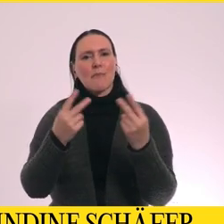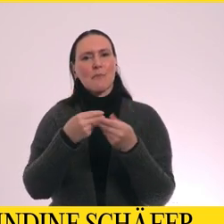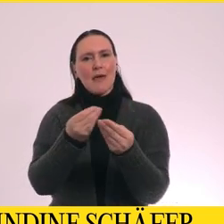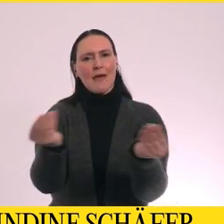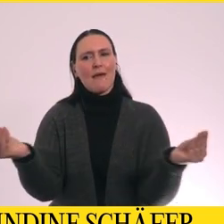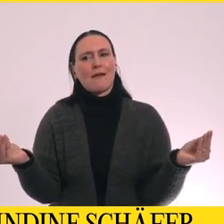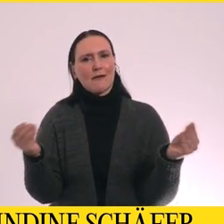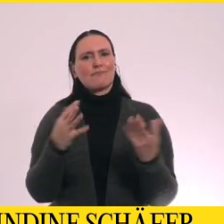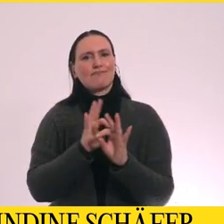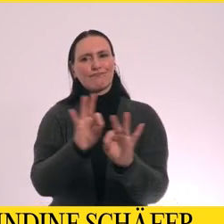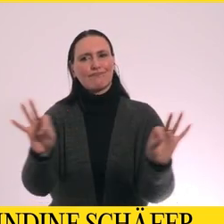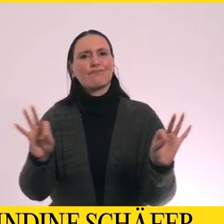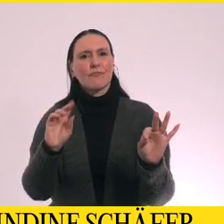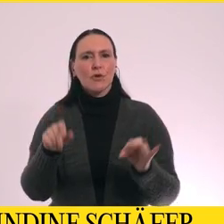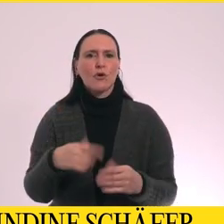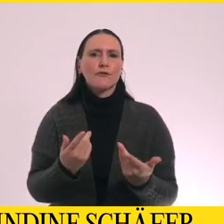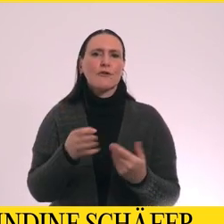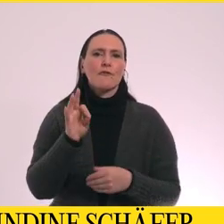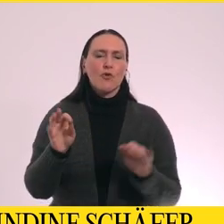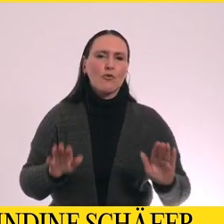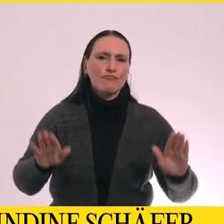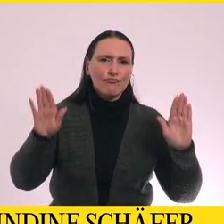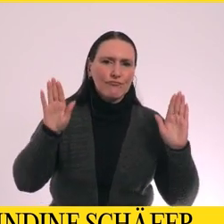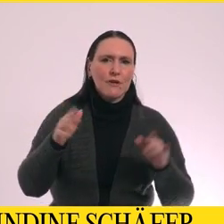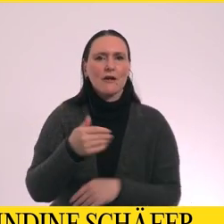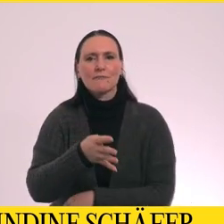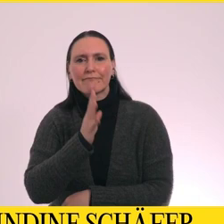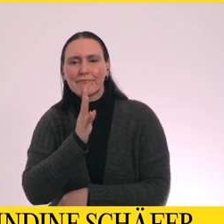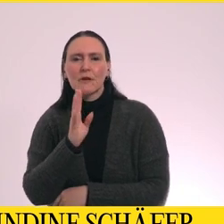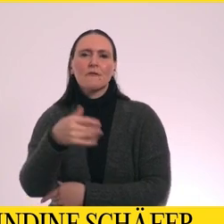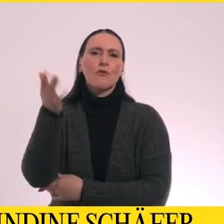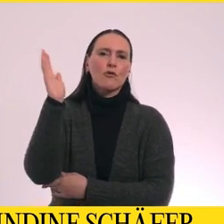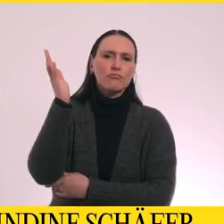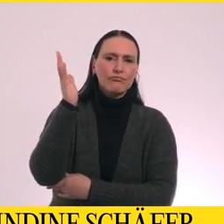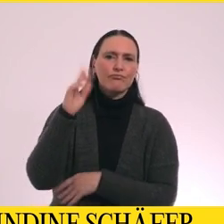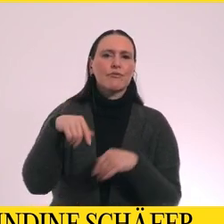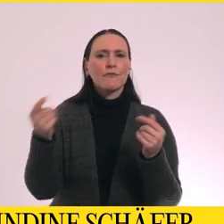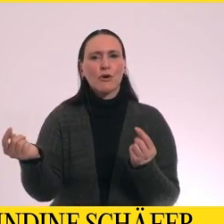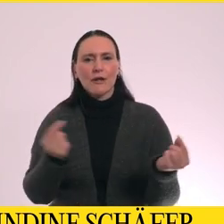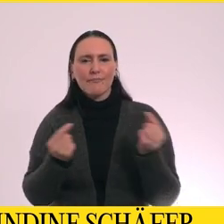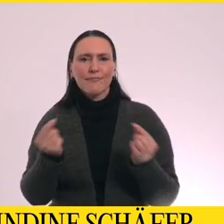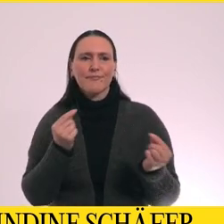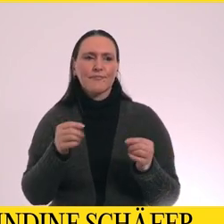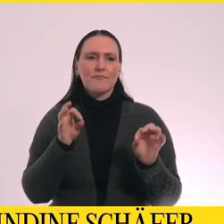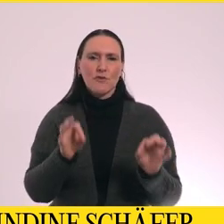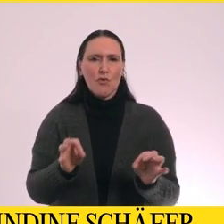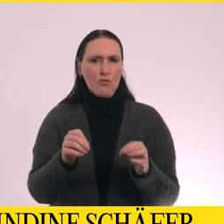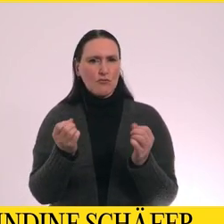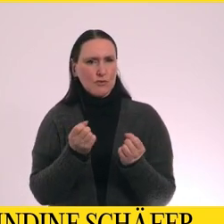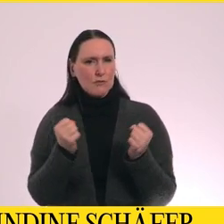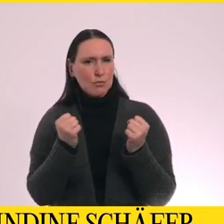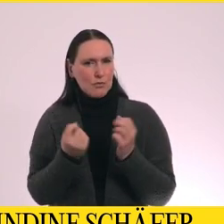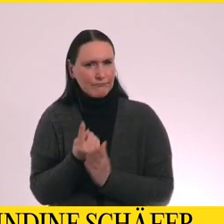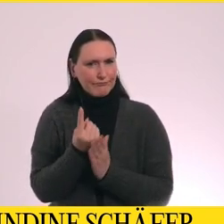asylum seekers, refugees, and communities affected by diasporic phenomena. So I met